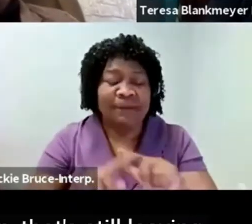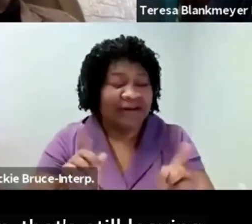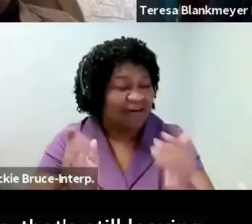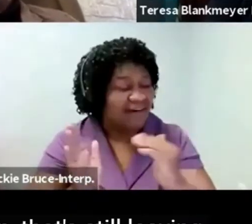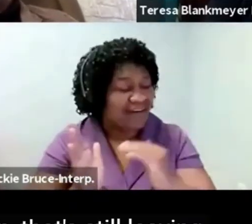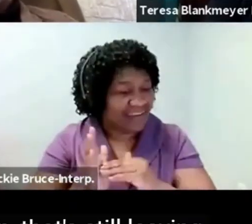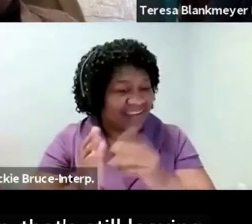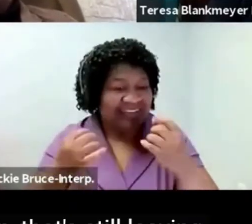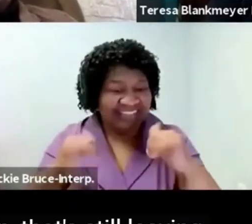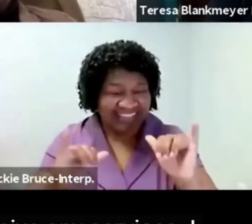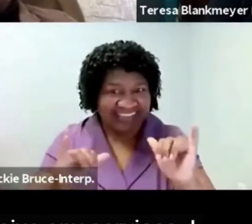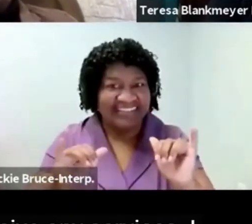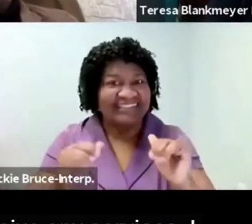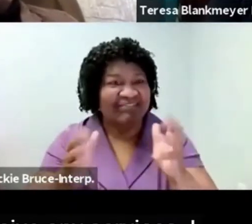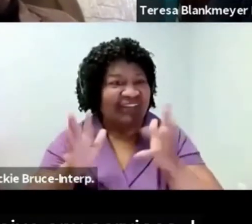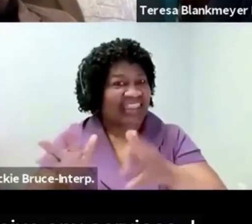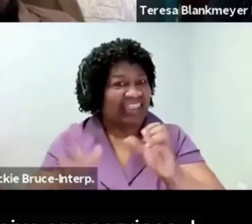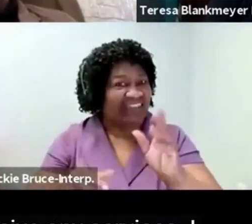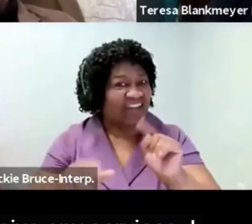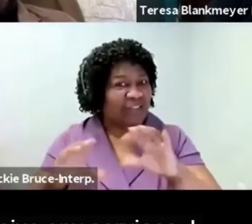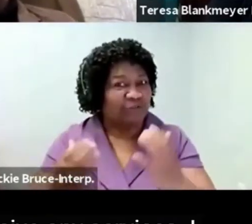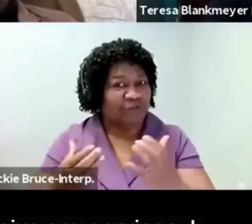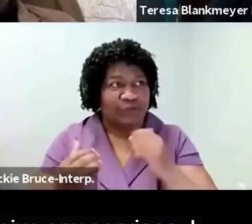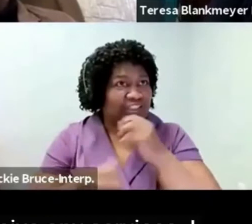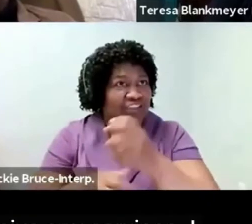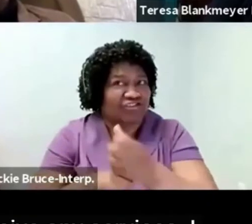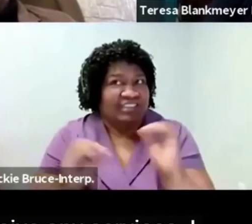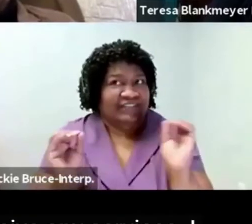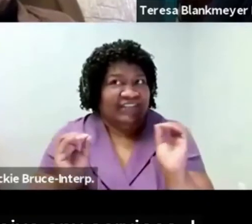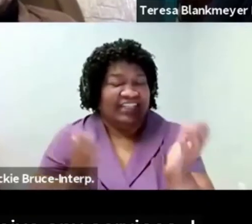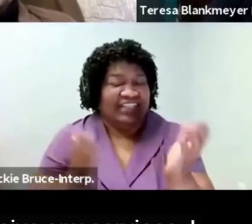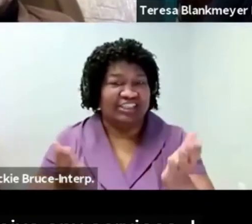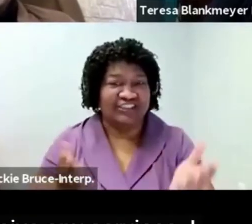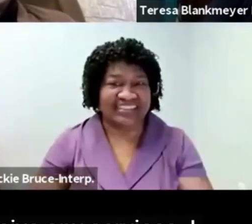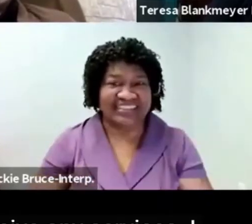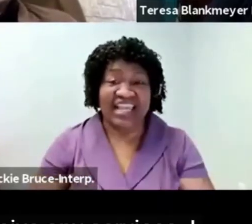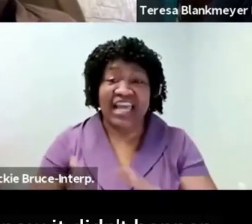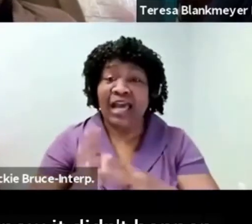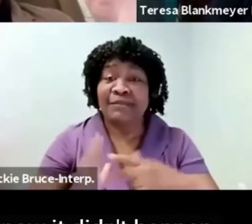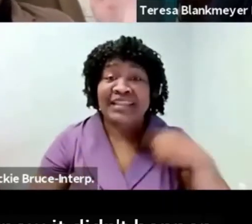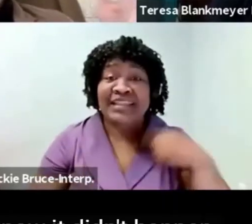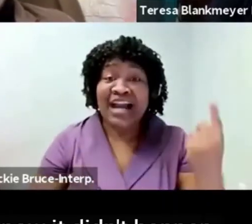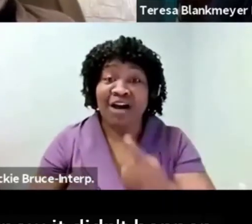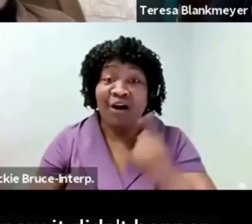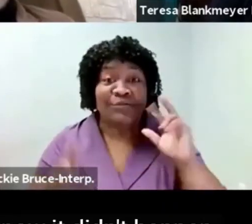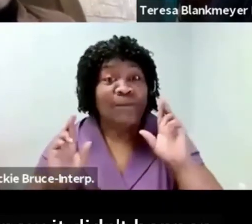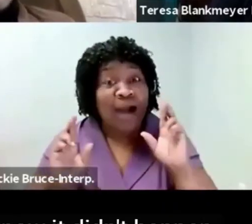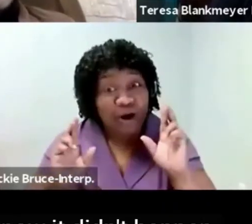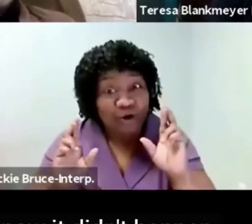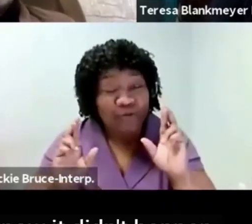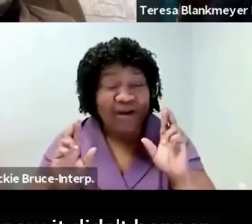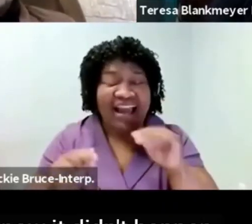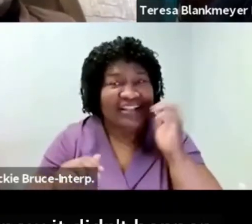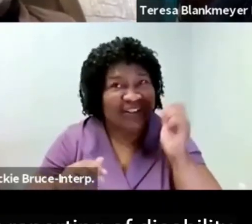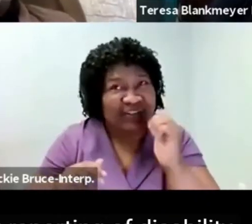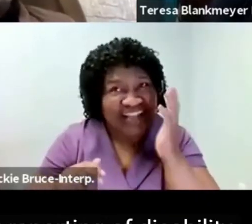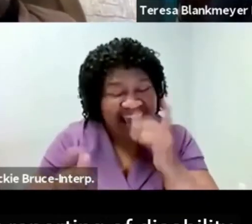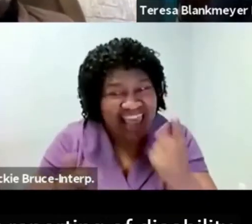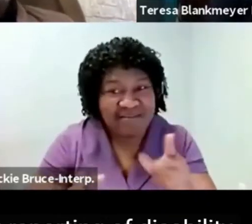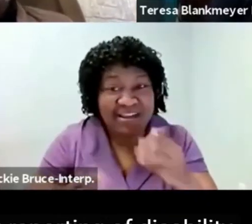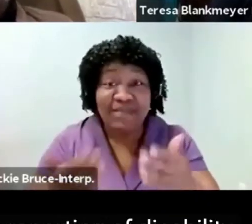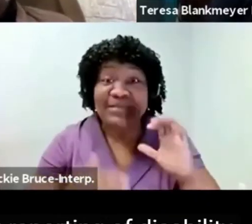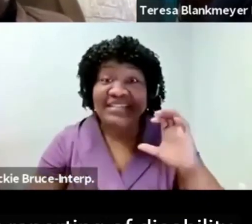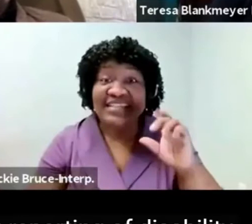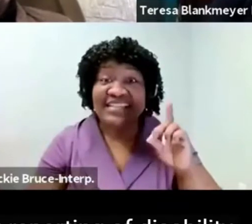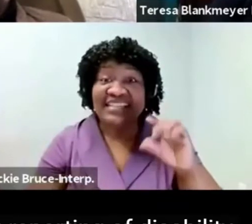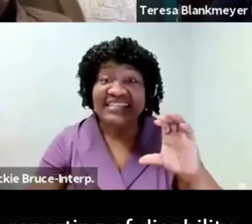it still is leaving out that group that just doesn't receive any services. I mean, I kind of always my hope was always, I know it didn't happen, was maybe the CDC